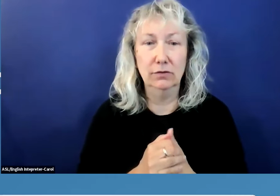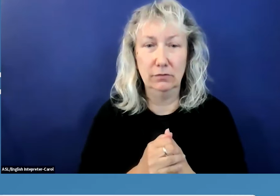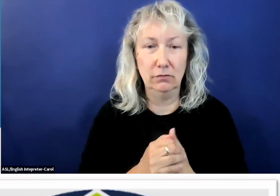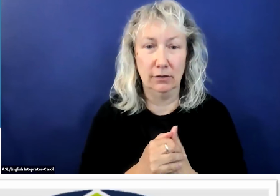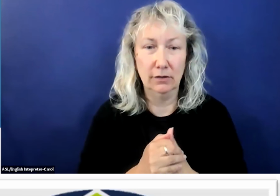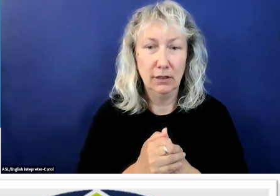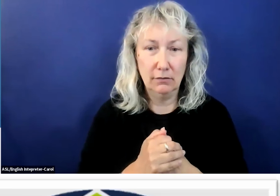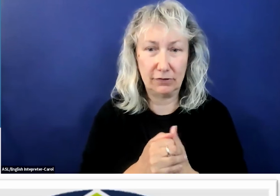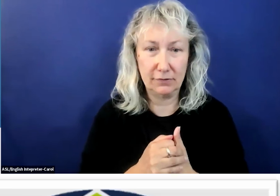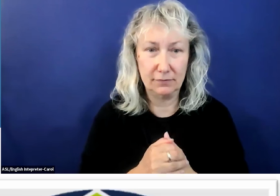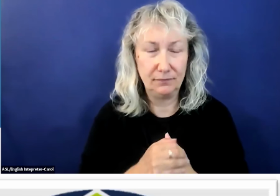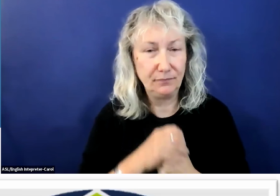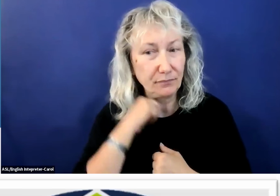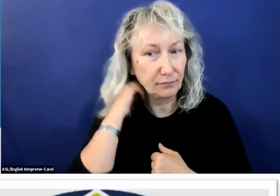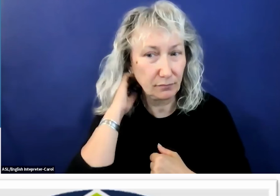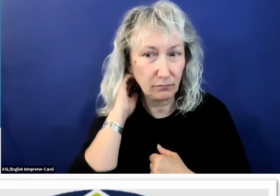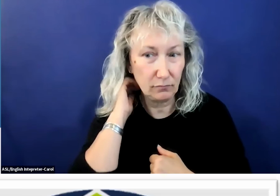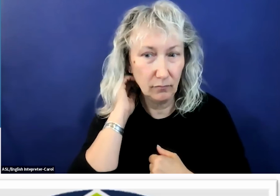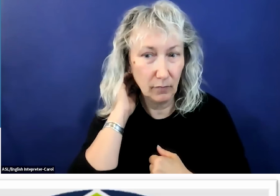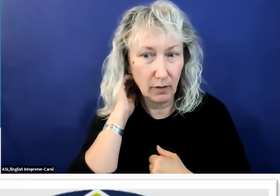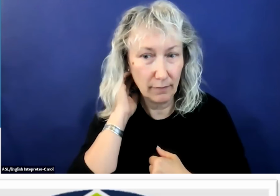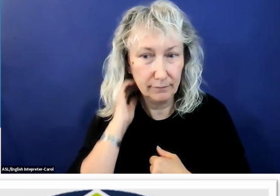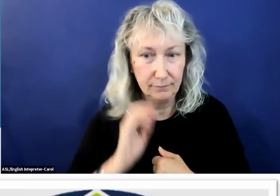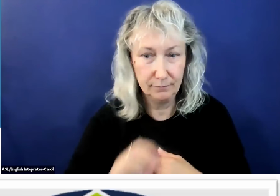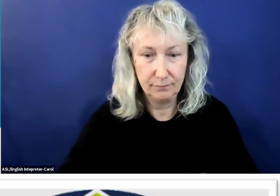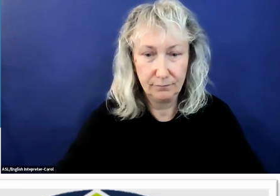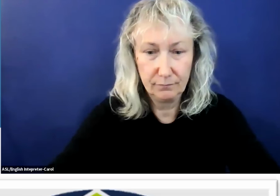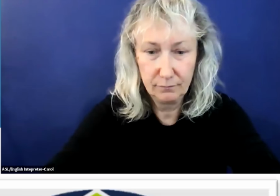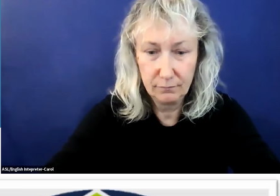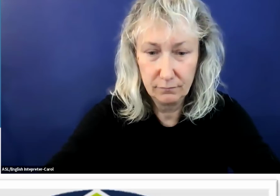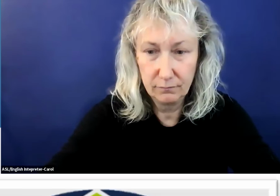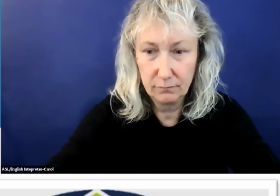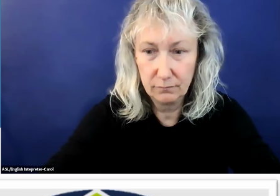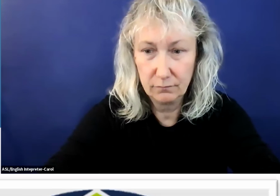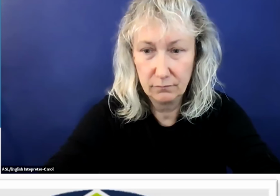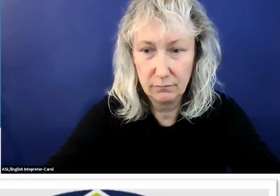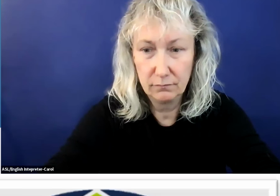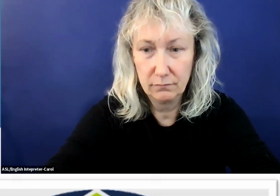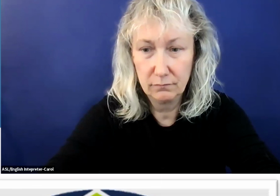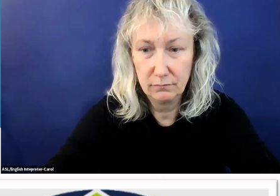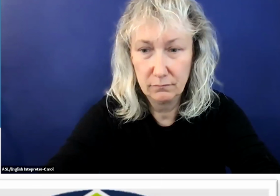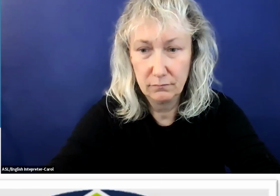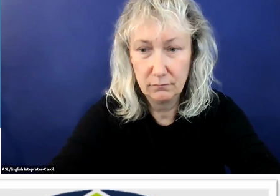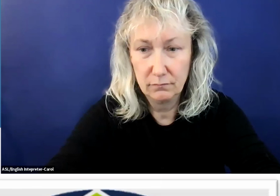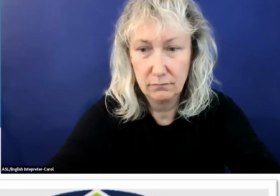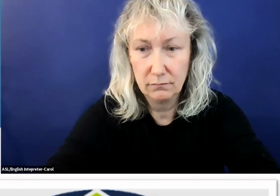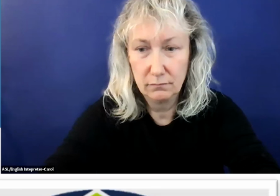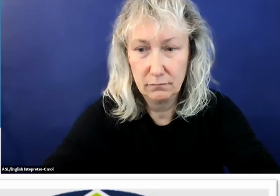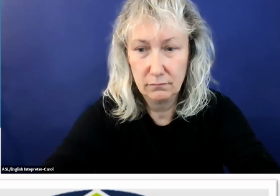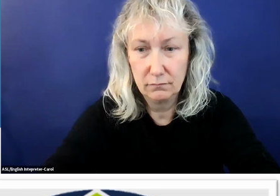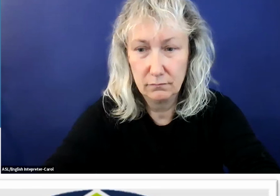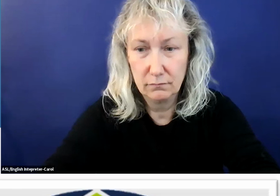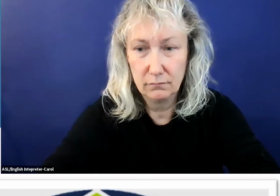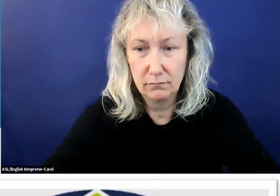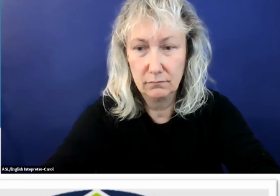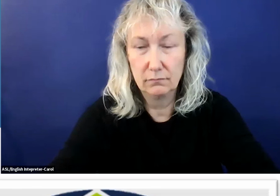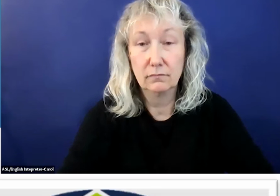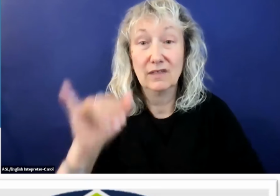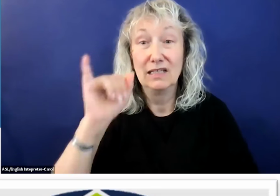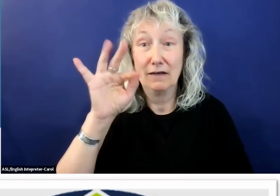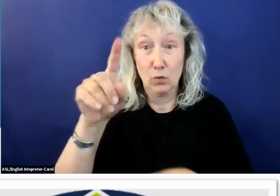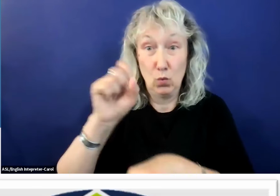please. When you do work with a contractor to help you rebuild or repair your home, it's important to